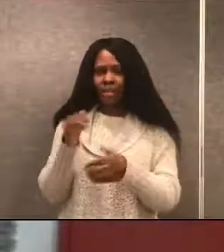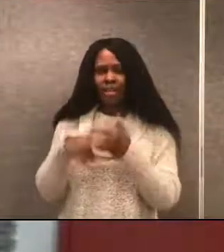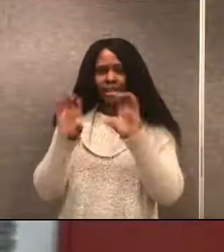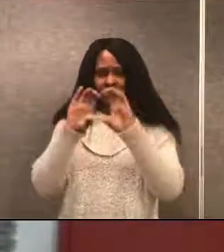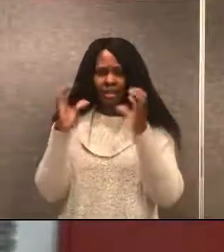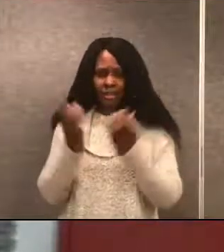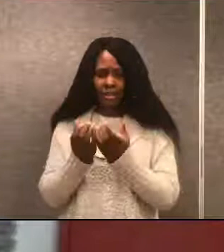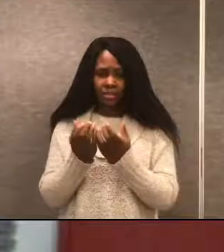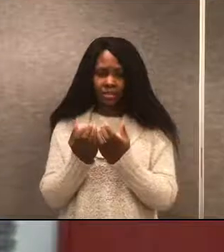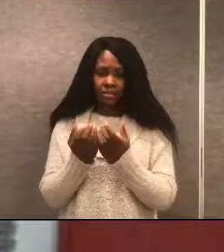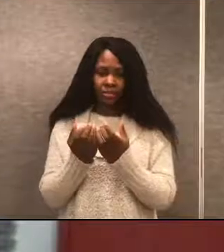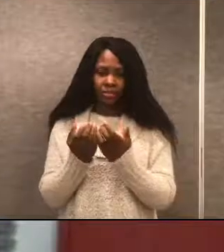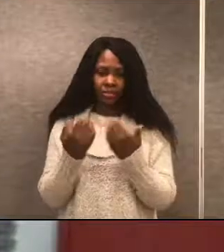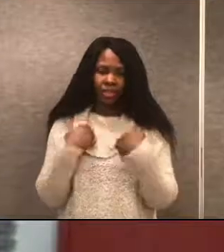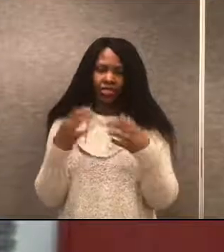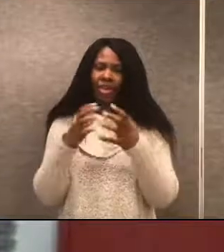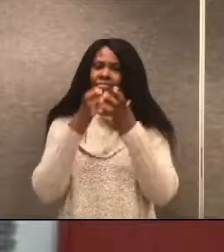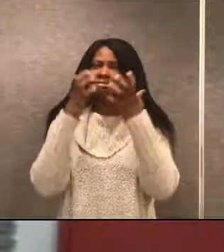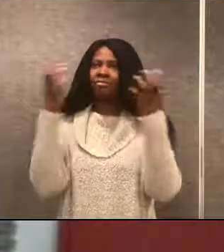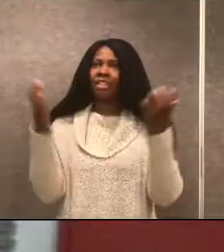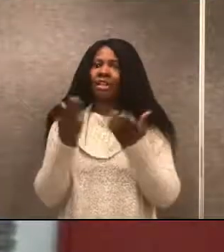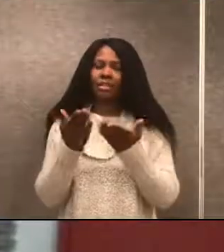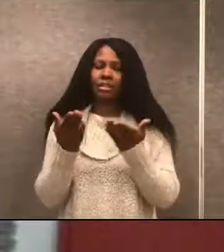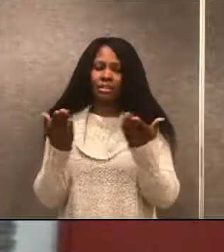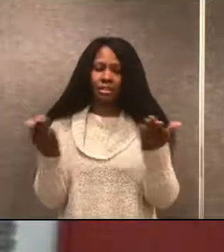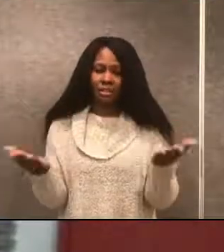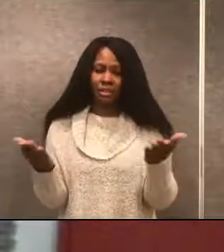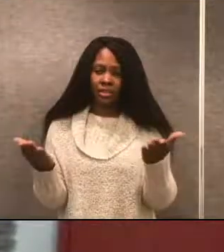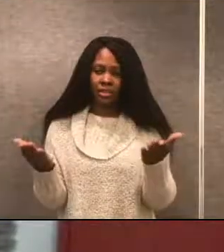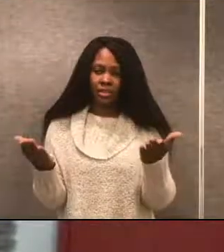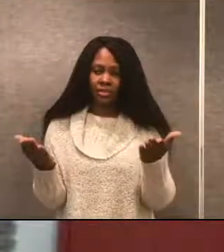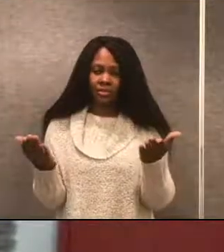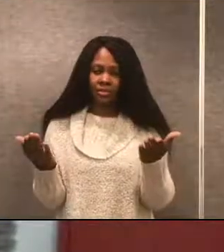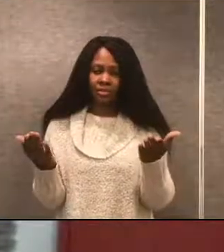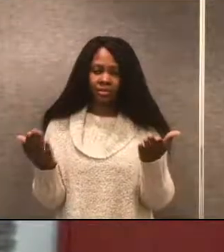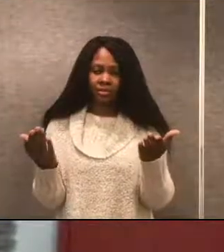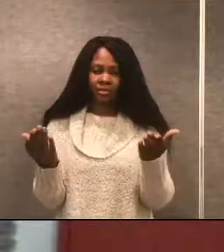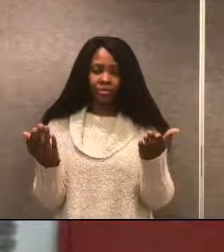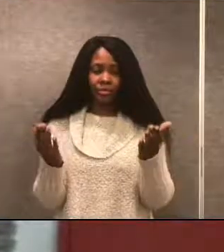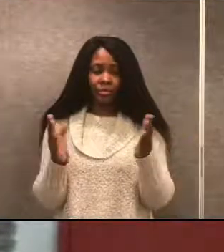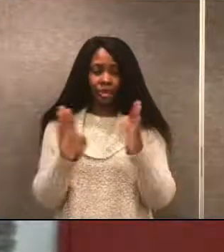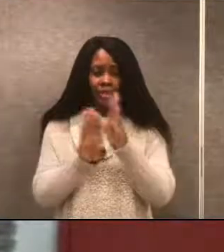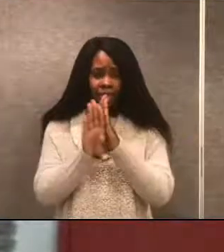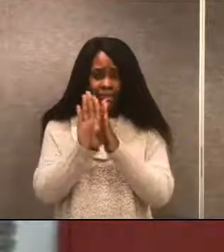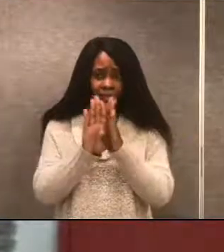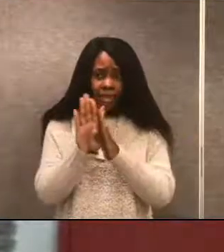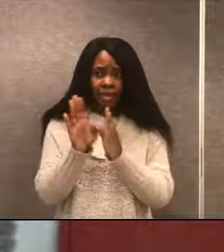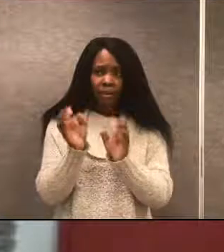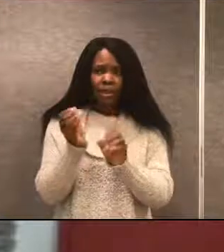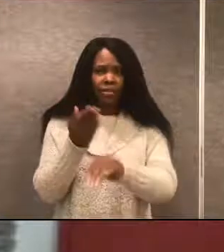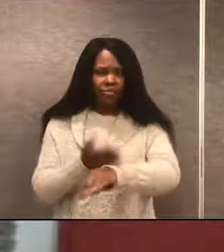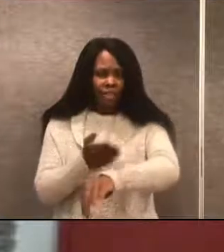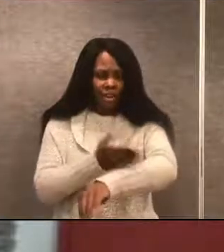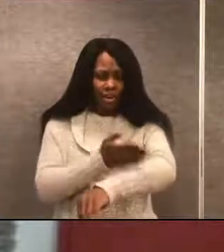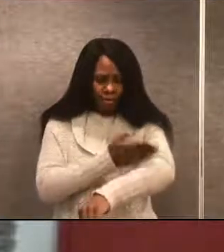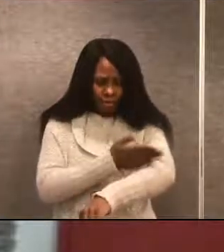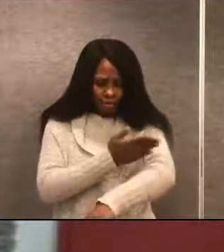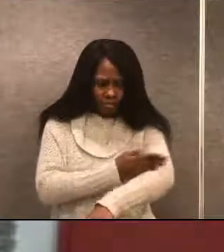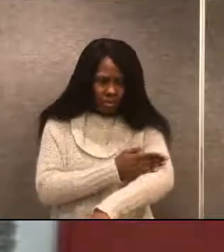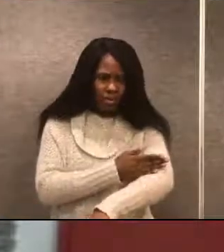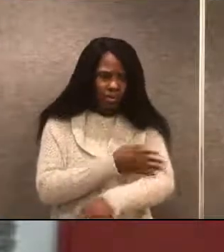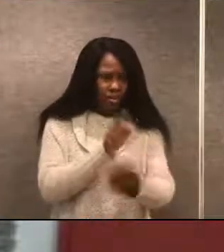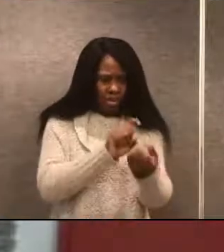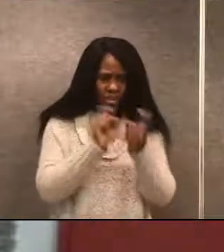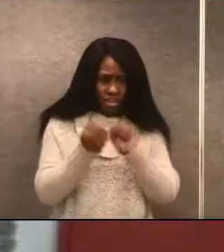classroom. So there's a lot of elements that speak to enhancement in which the transition is about. And like I said before, change